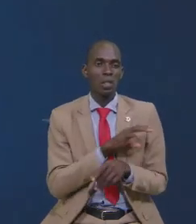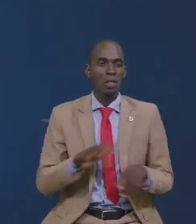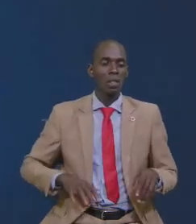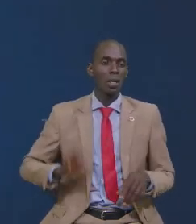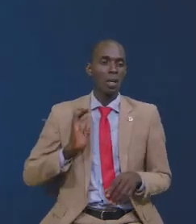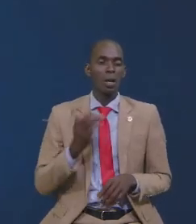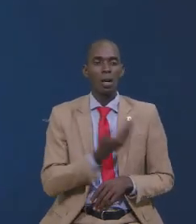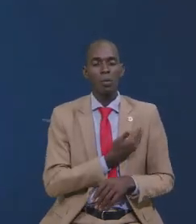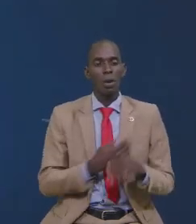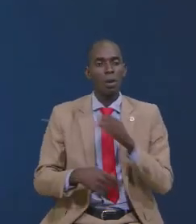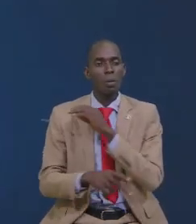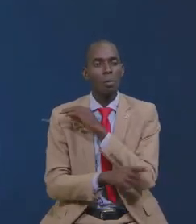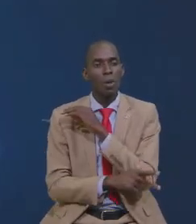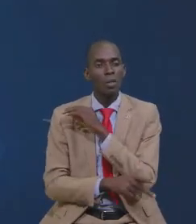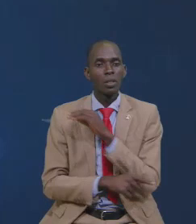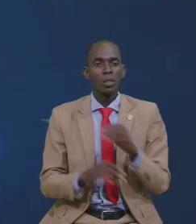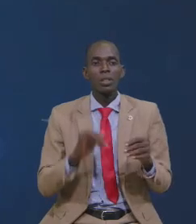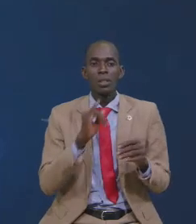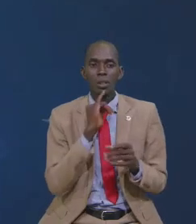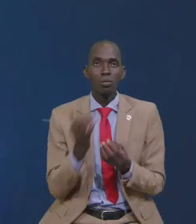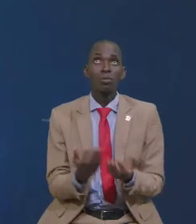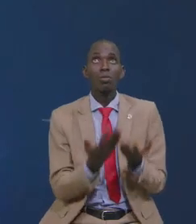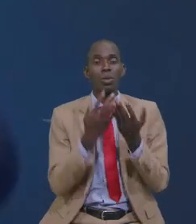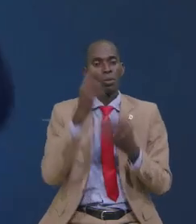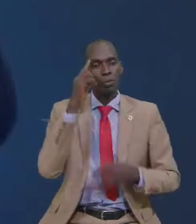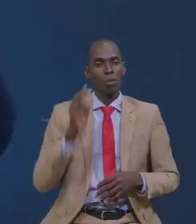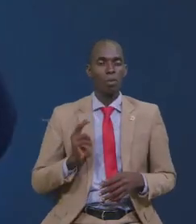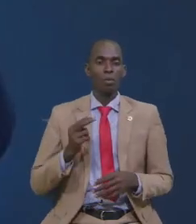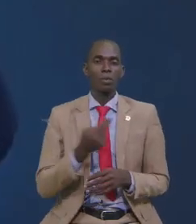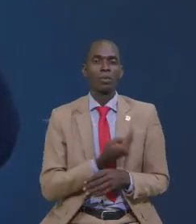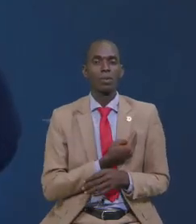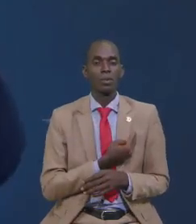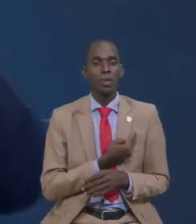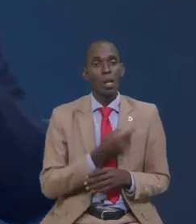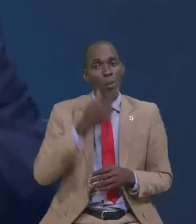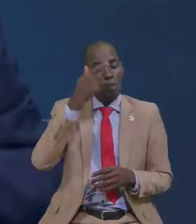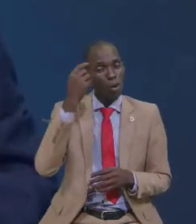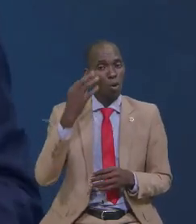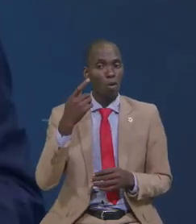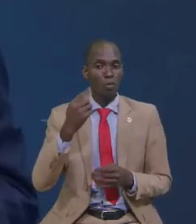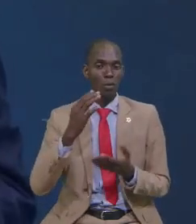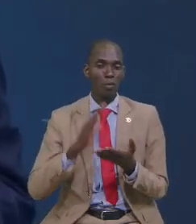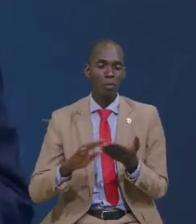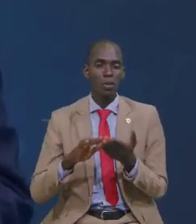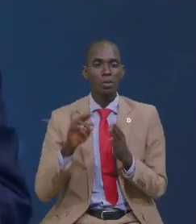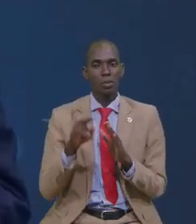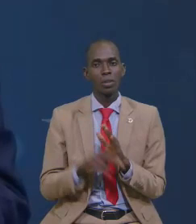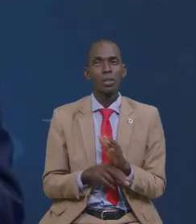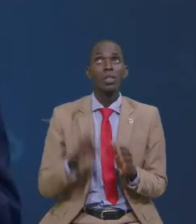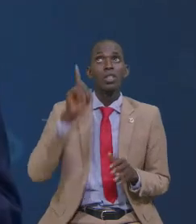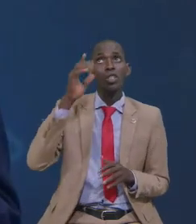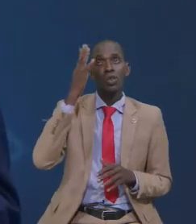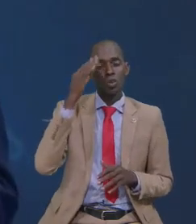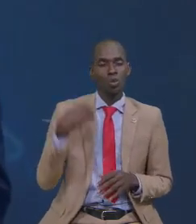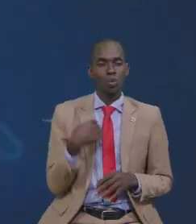is sacrificed for us, because of the forgiveness he knows we need